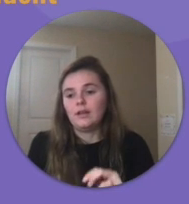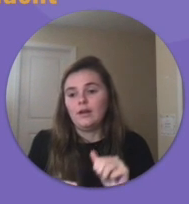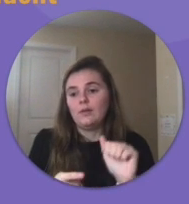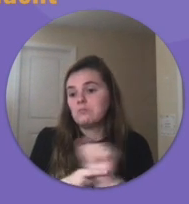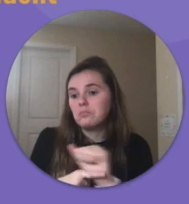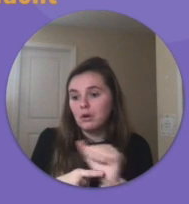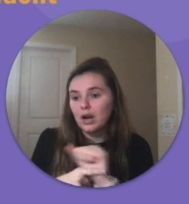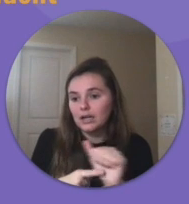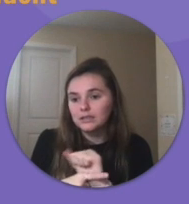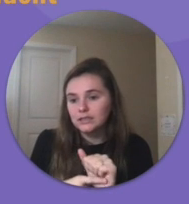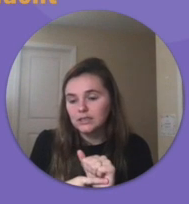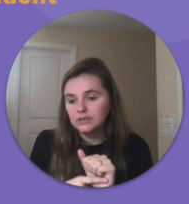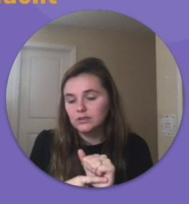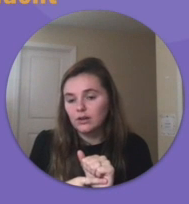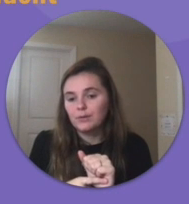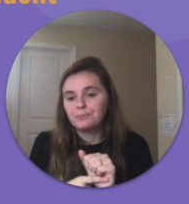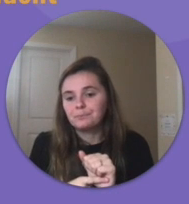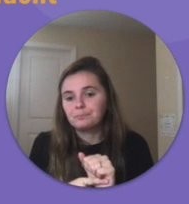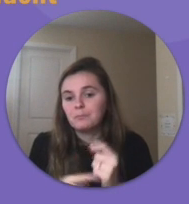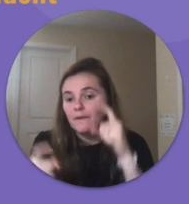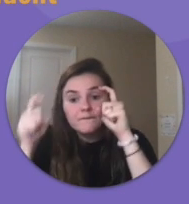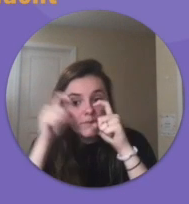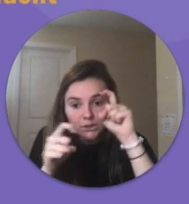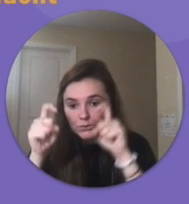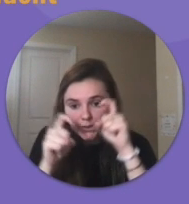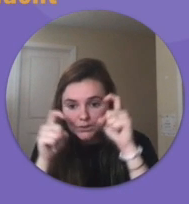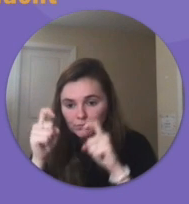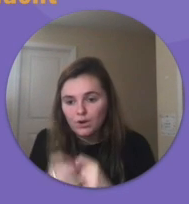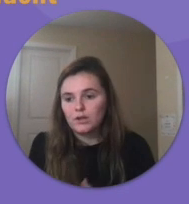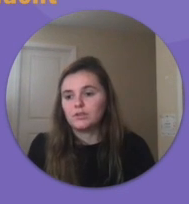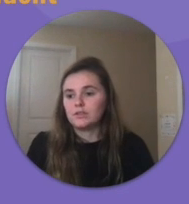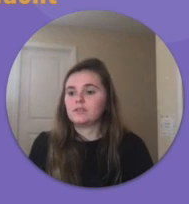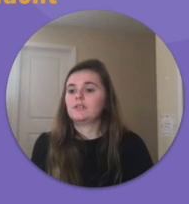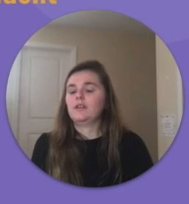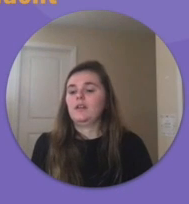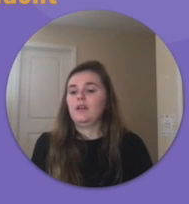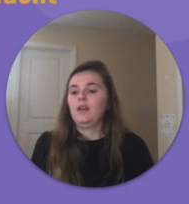gloss, and practicing facial expressions.